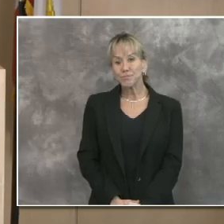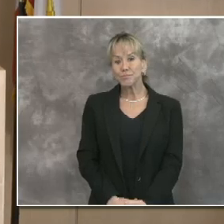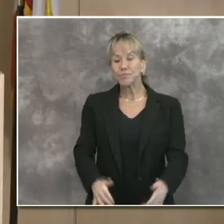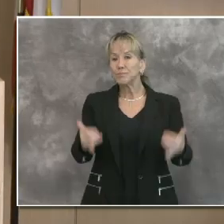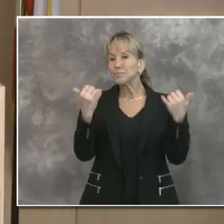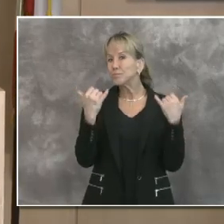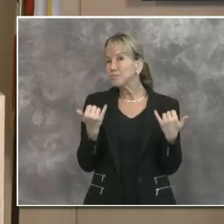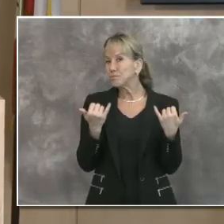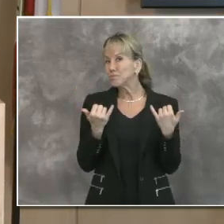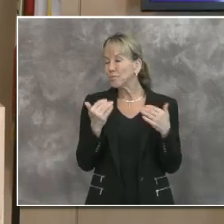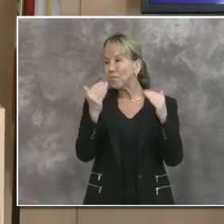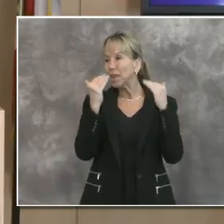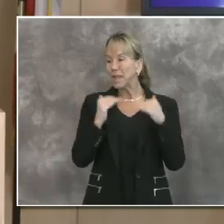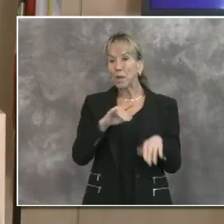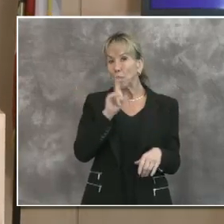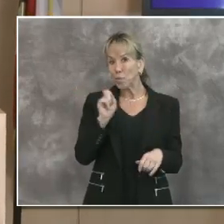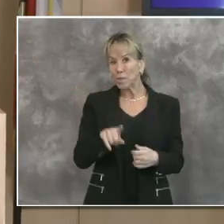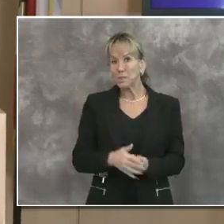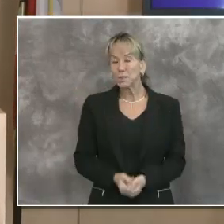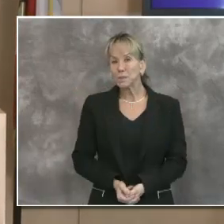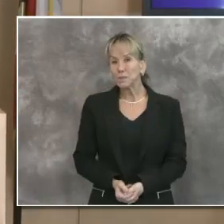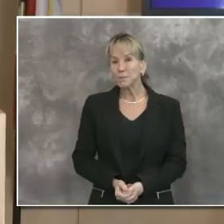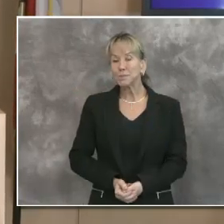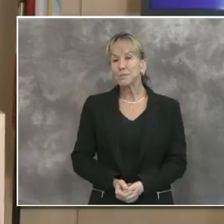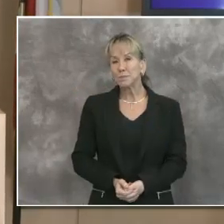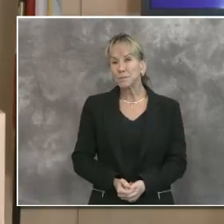Okay, what's the next question?